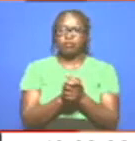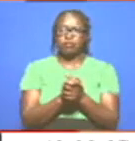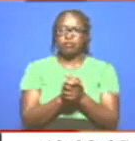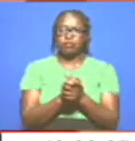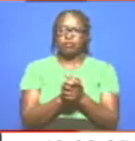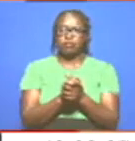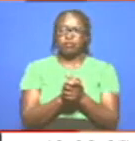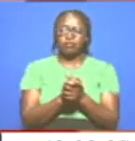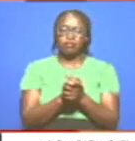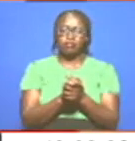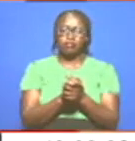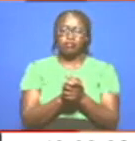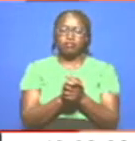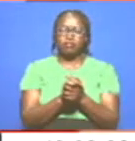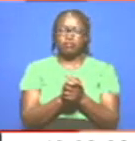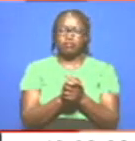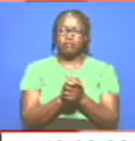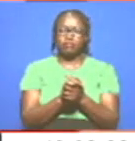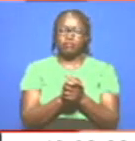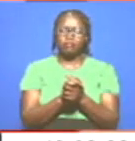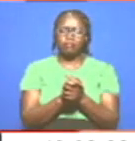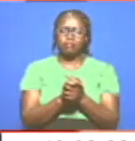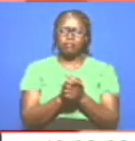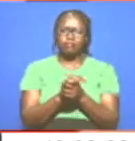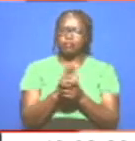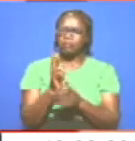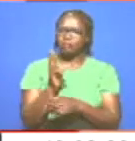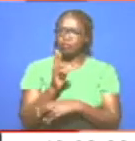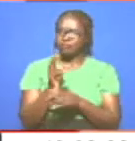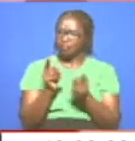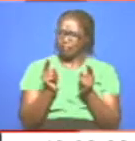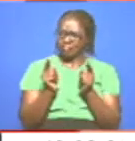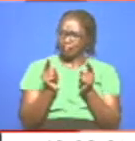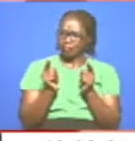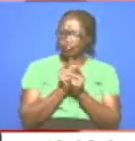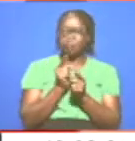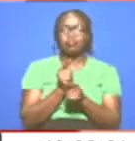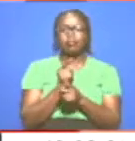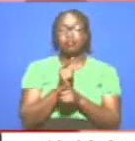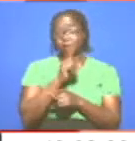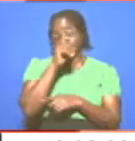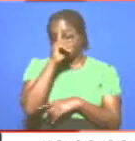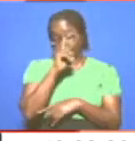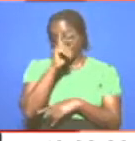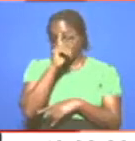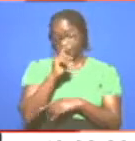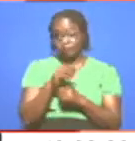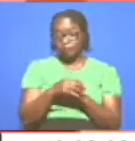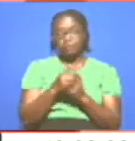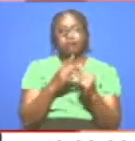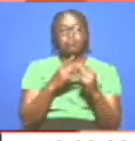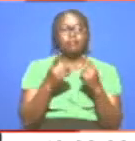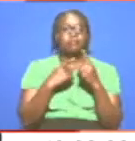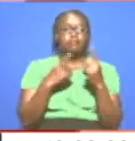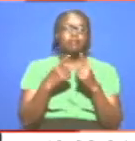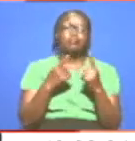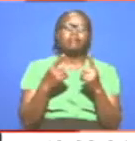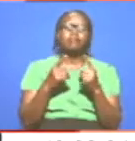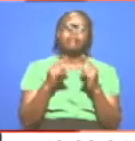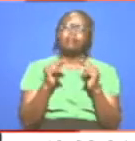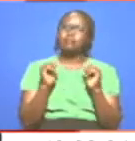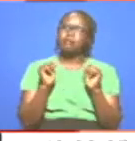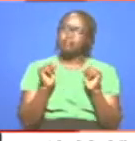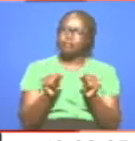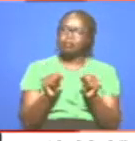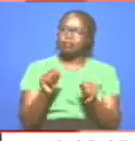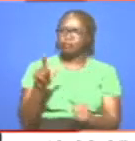be a little bit tighter, yeah. But you know, we can talk as much as Lady Justice